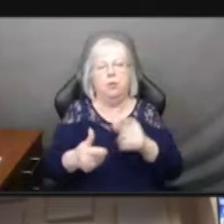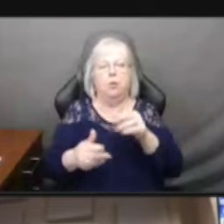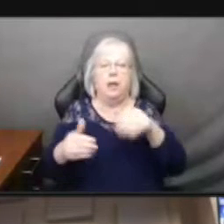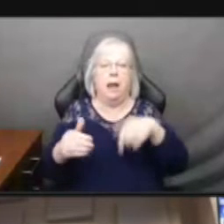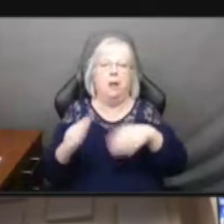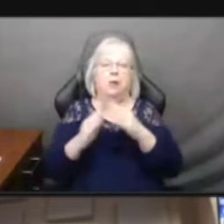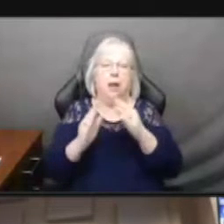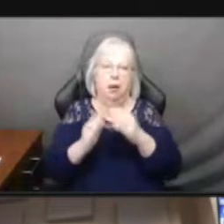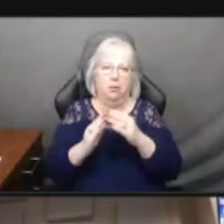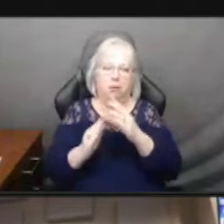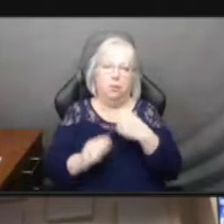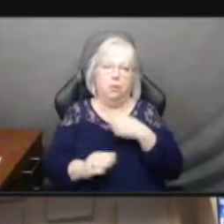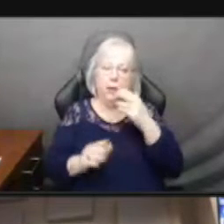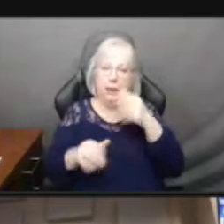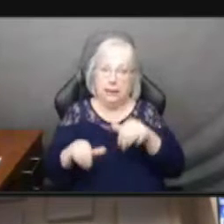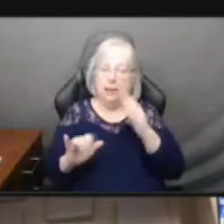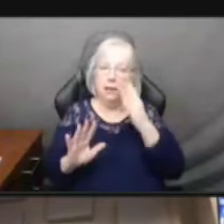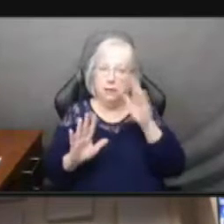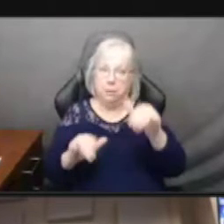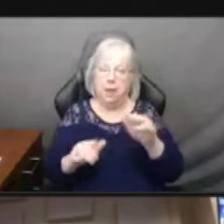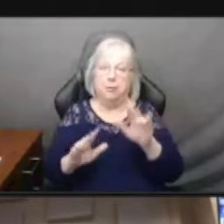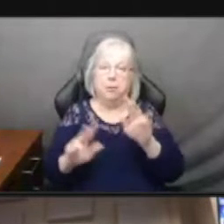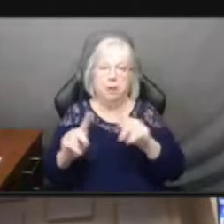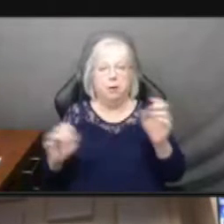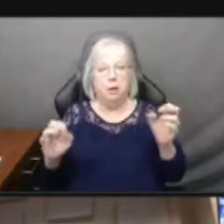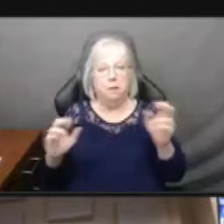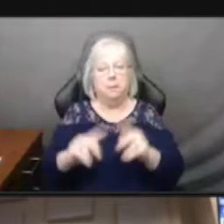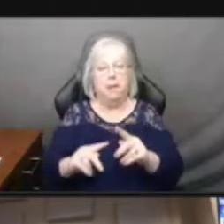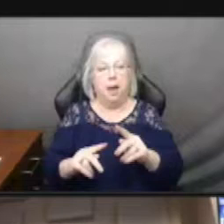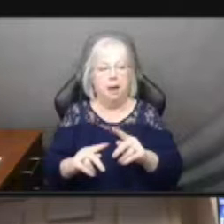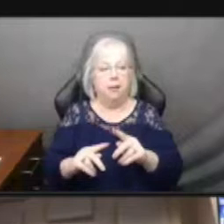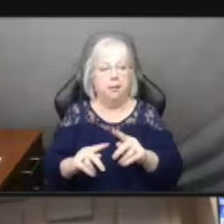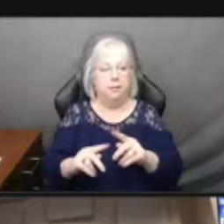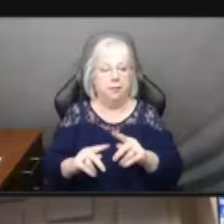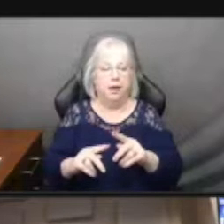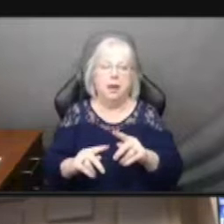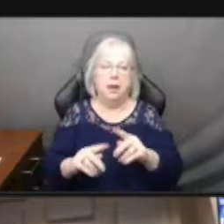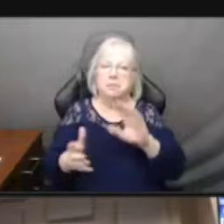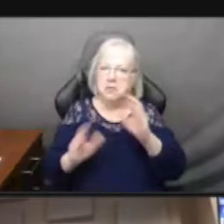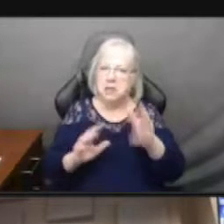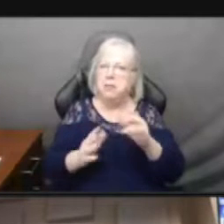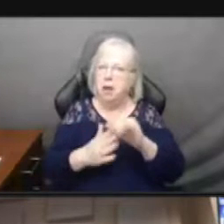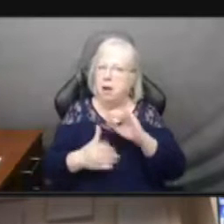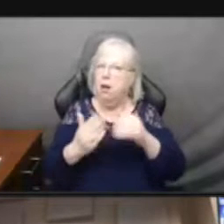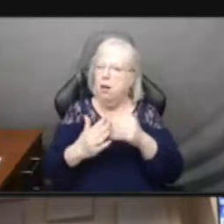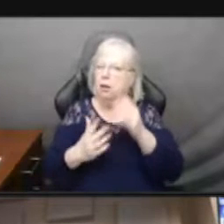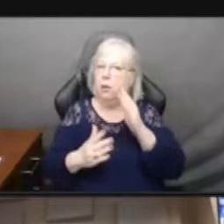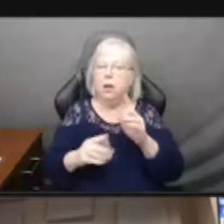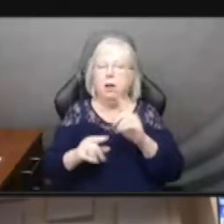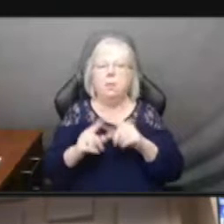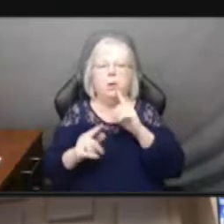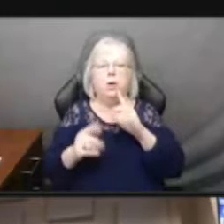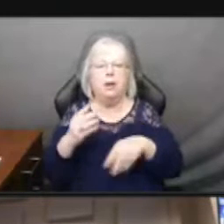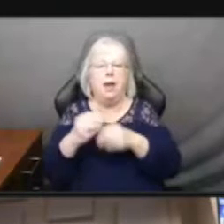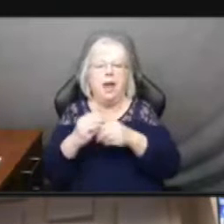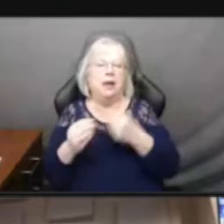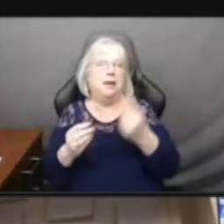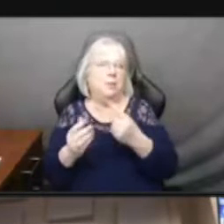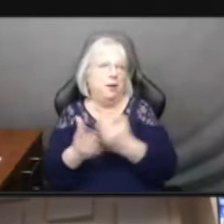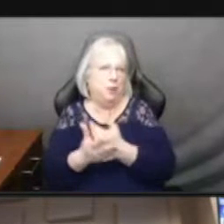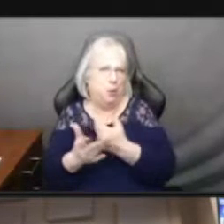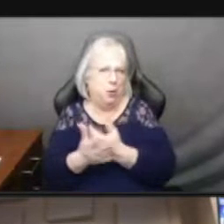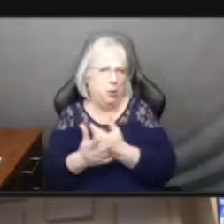still expect people that are to come back. All indications are that they will, but we're going to add a new twist. So one of the